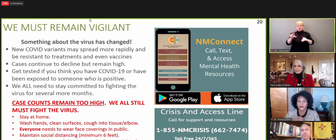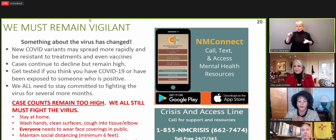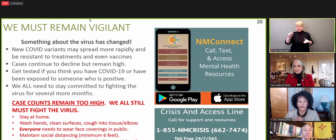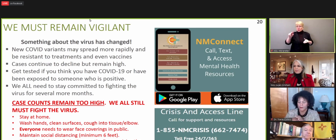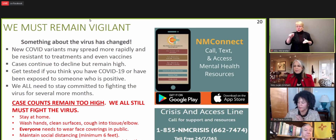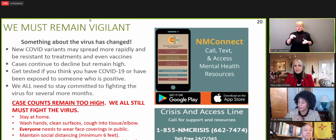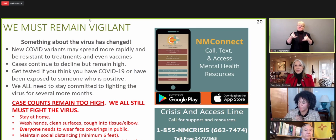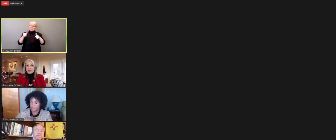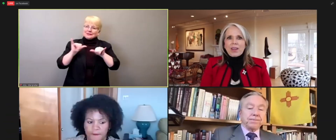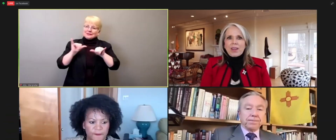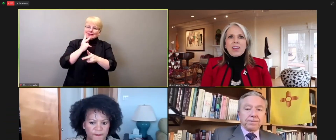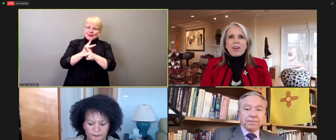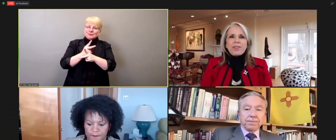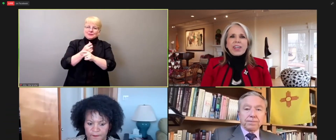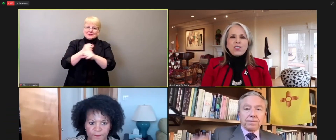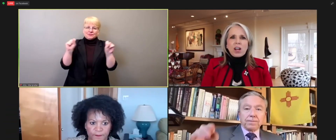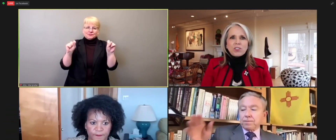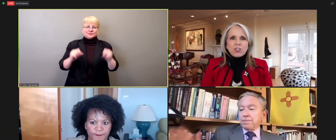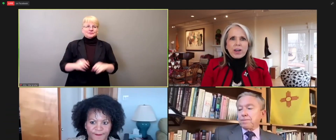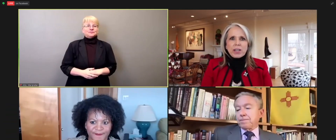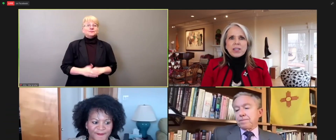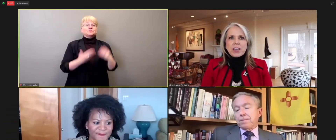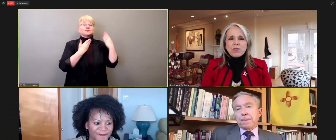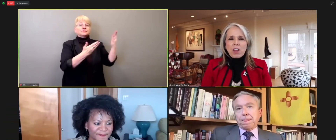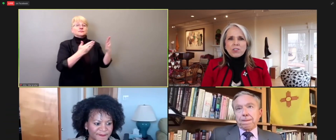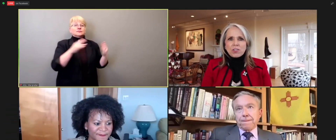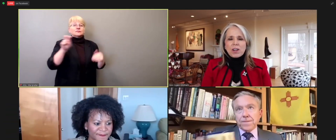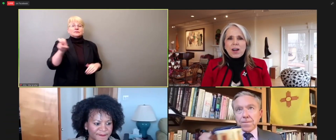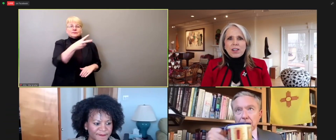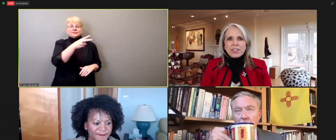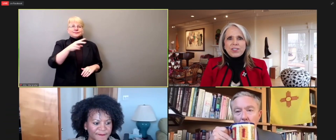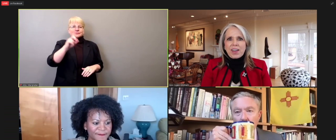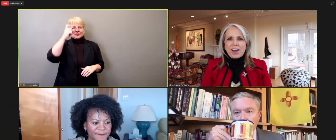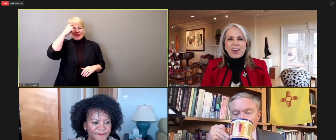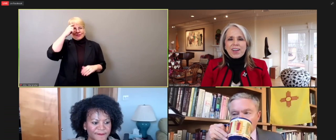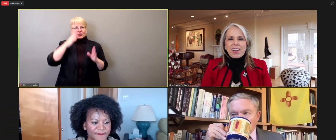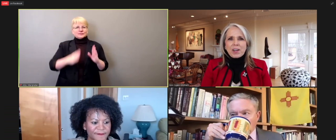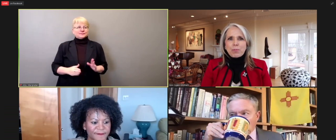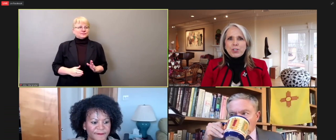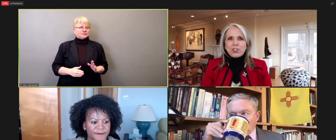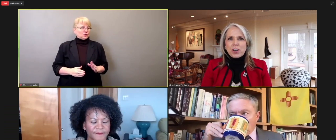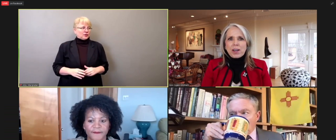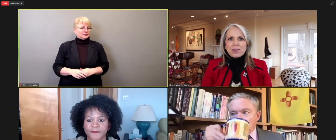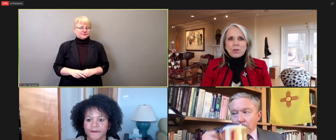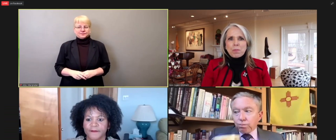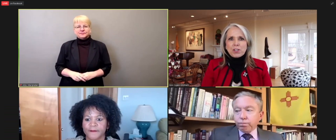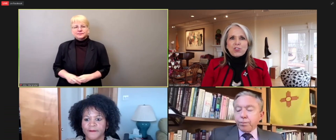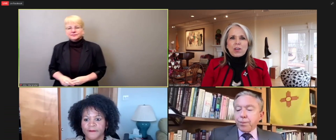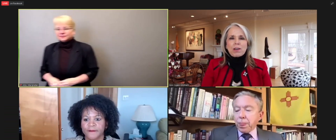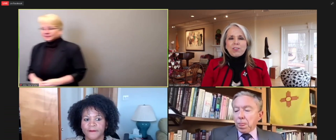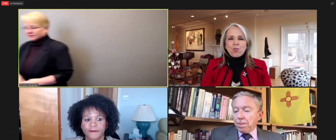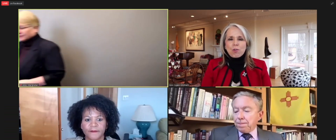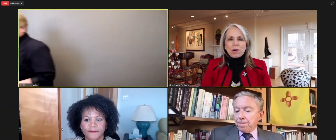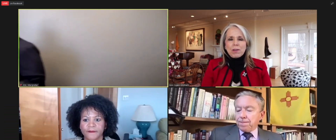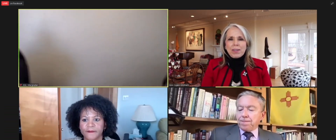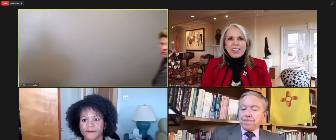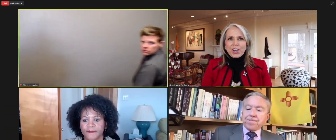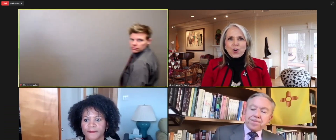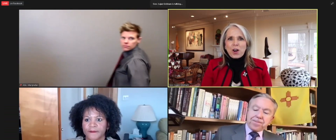you. Thank you, Dr. Scrace. Thank you, Dr. Collins. I appreciate so much